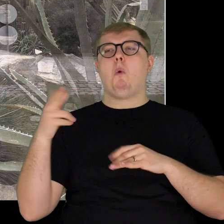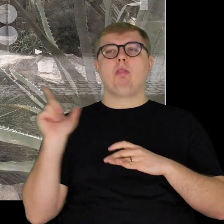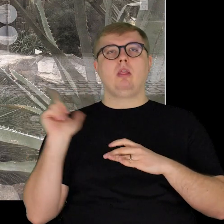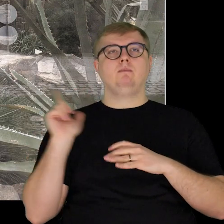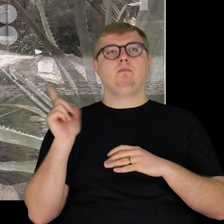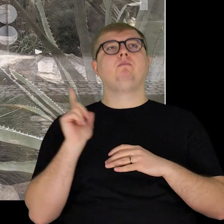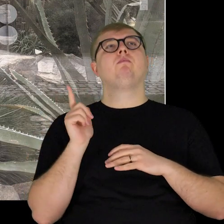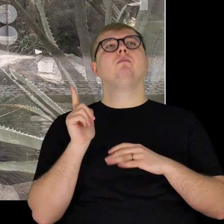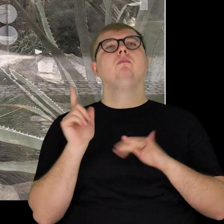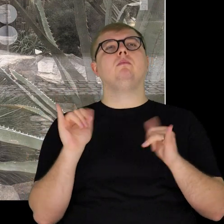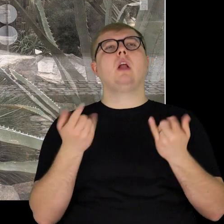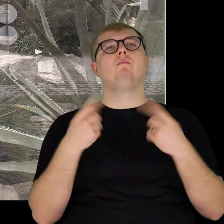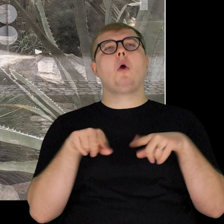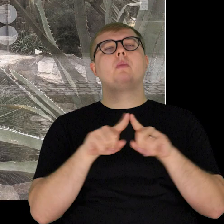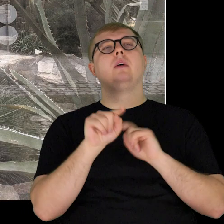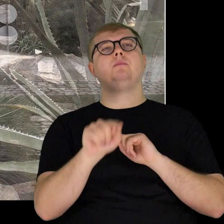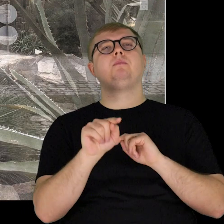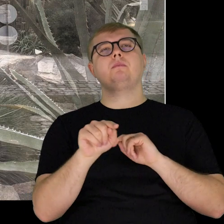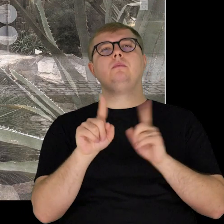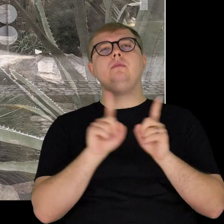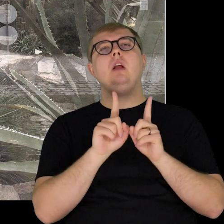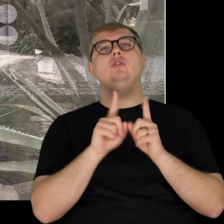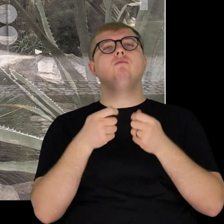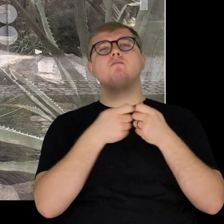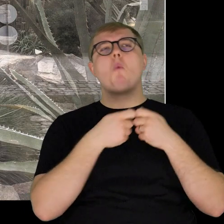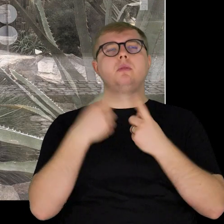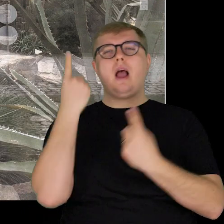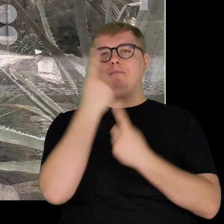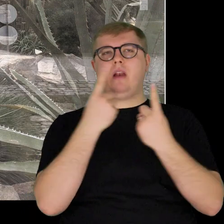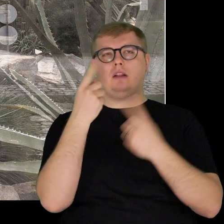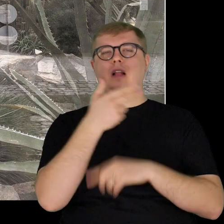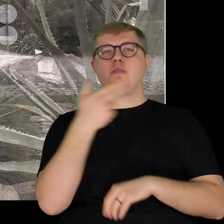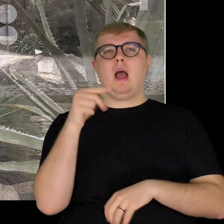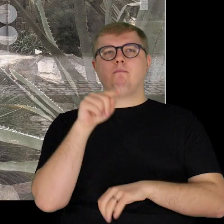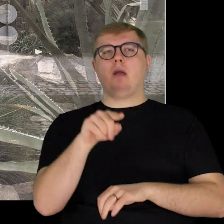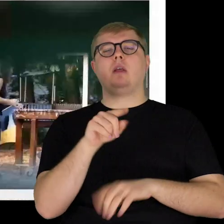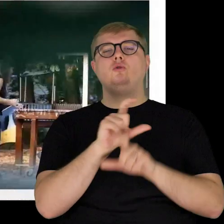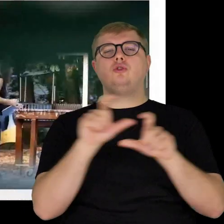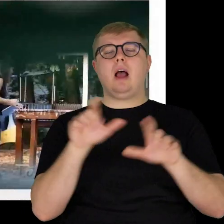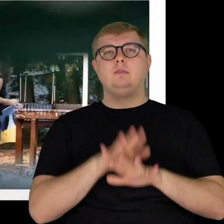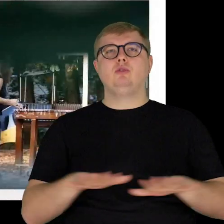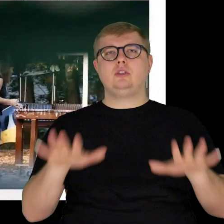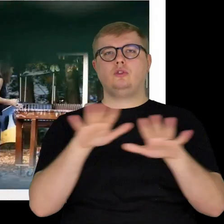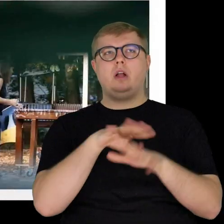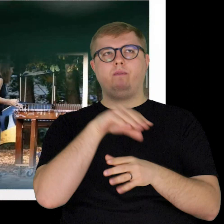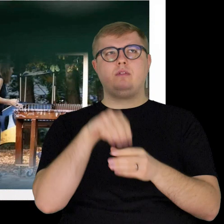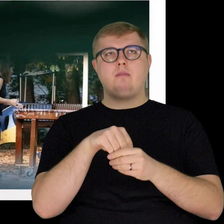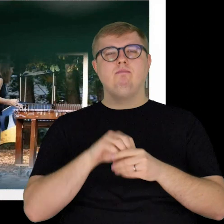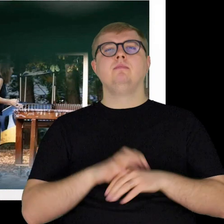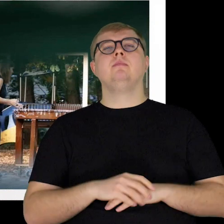and our shared reflection about space, time, and mapping.